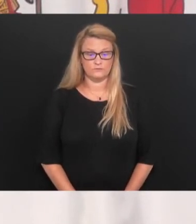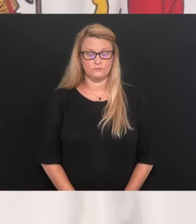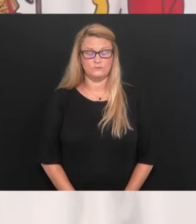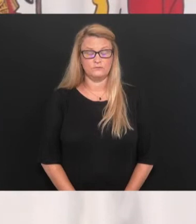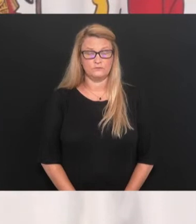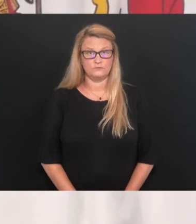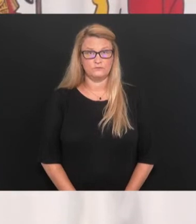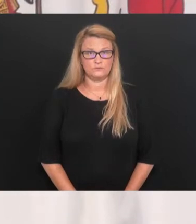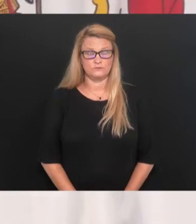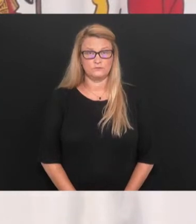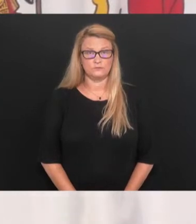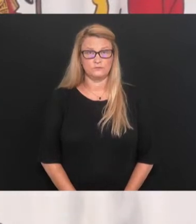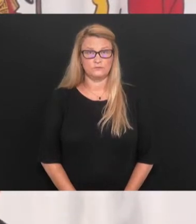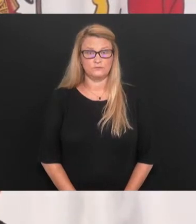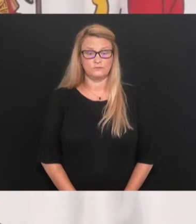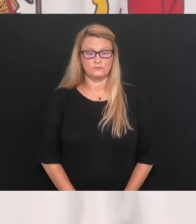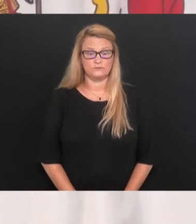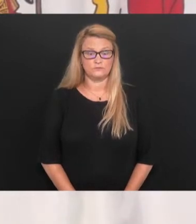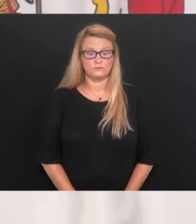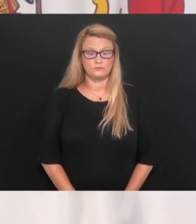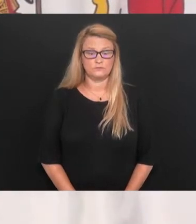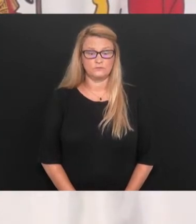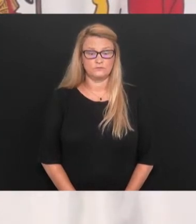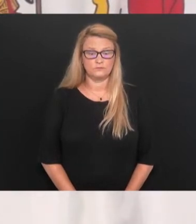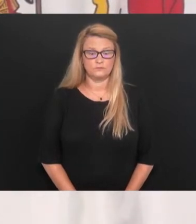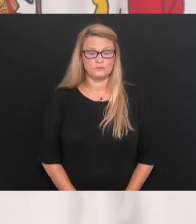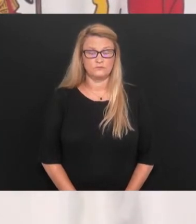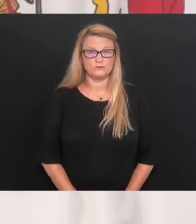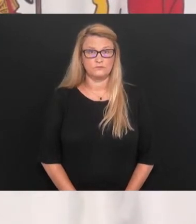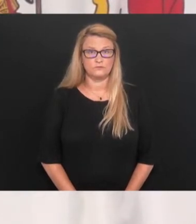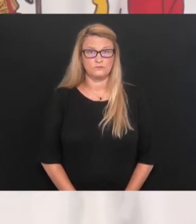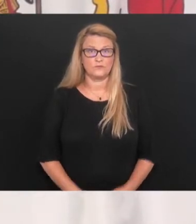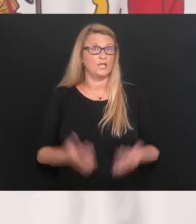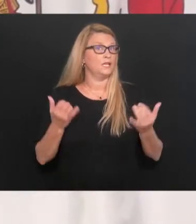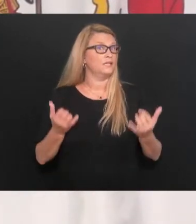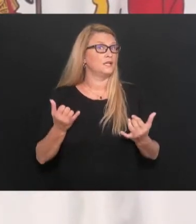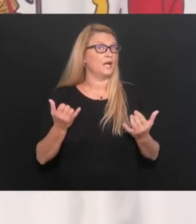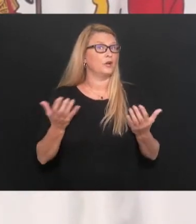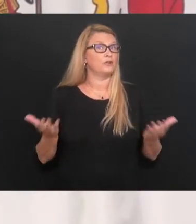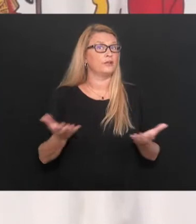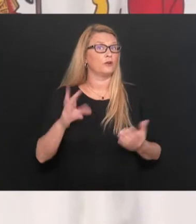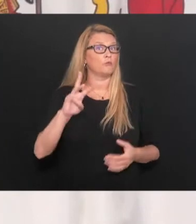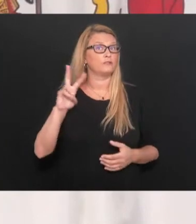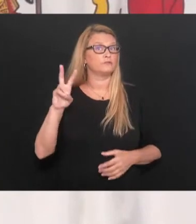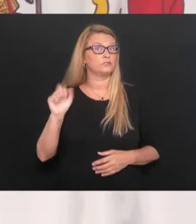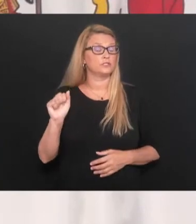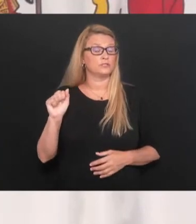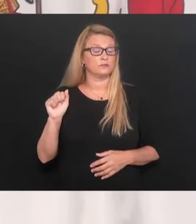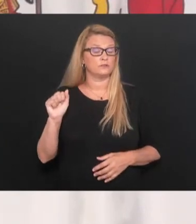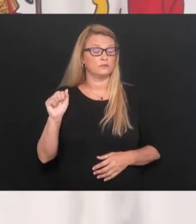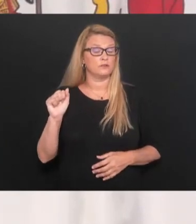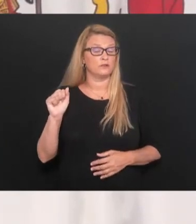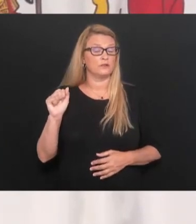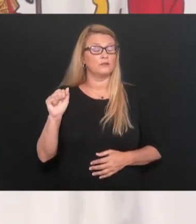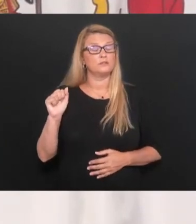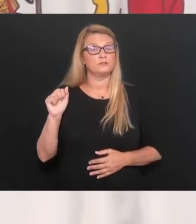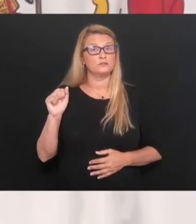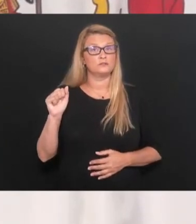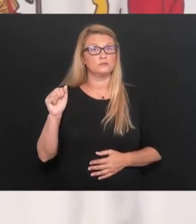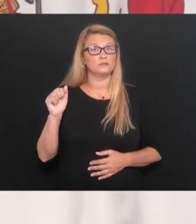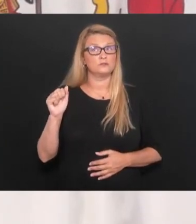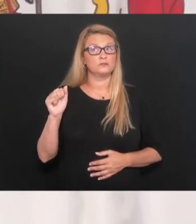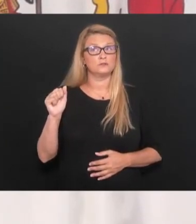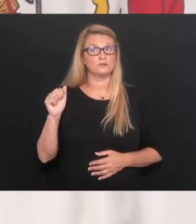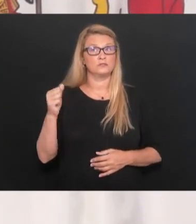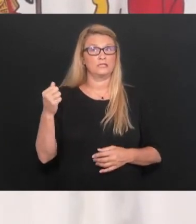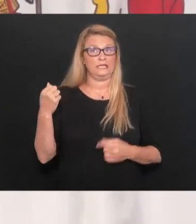We have now, in the state of West Virginia, we have, since we were last with